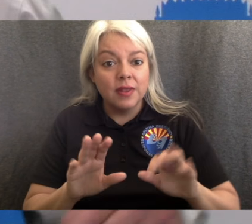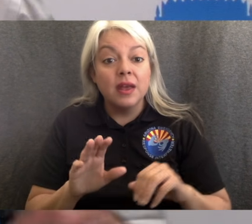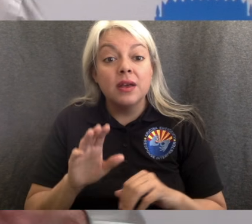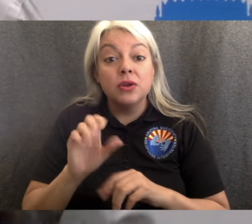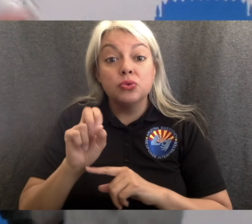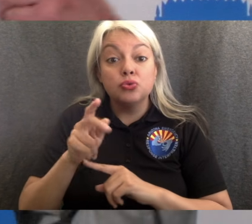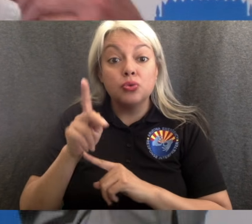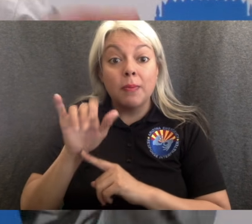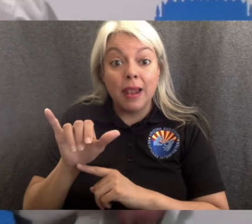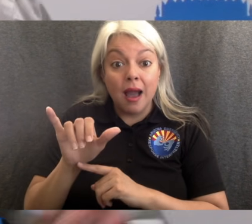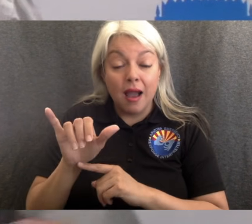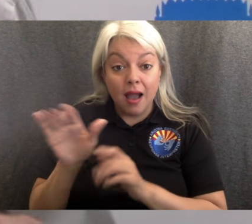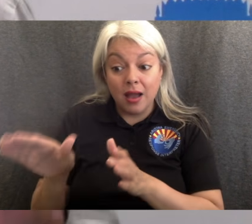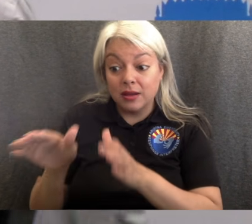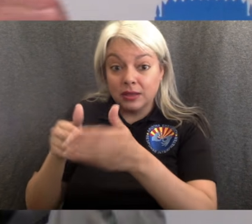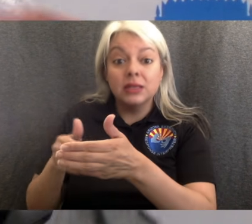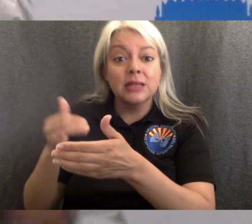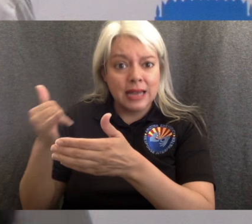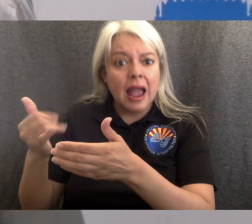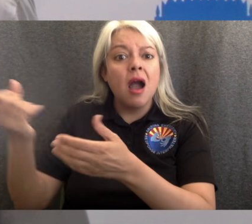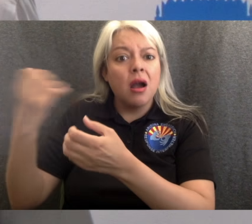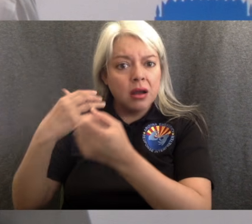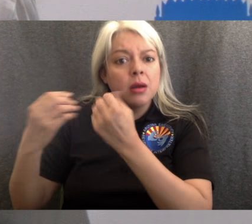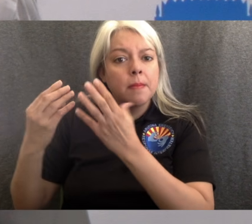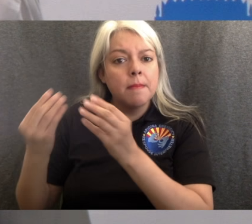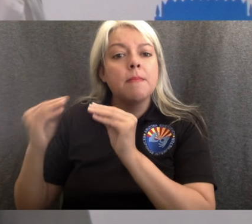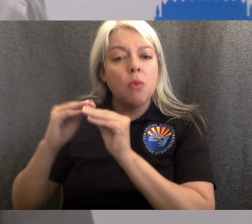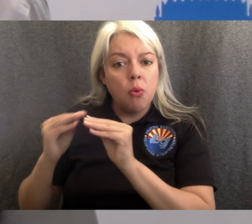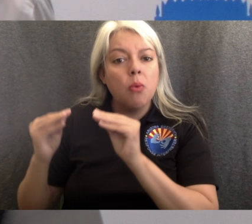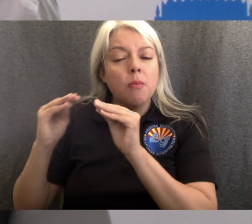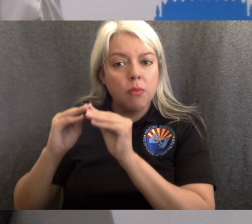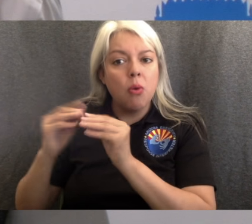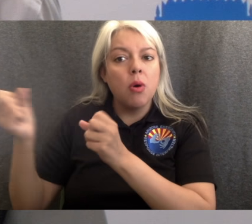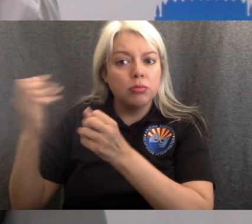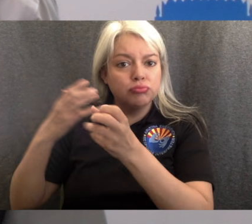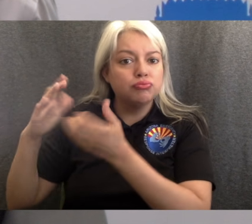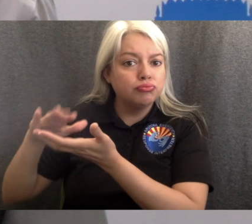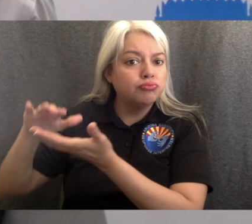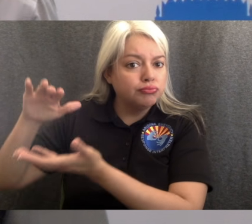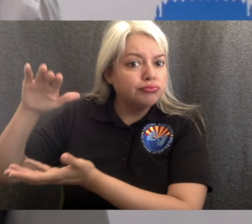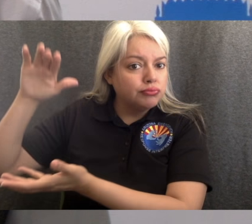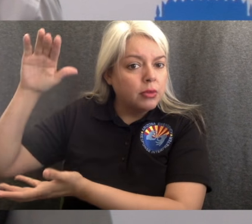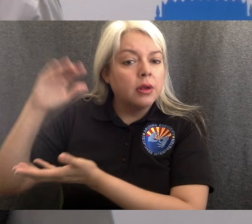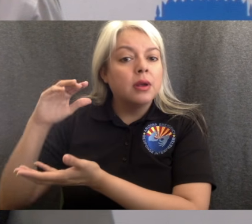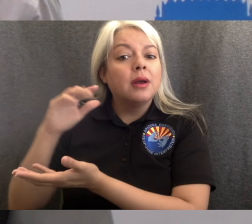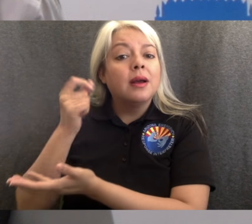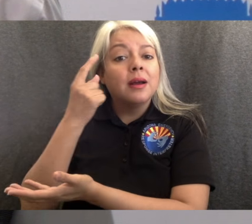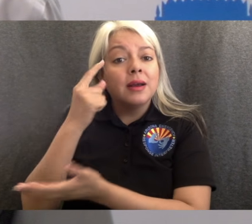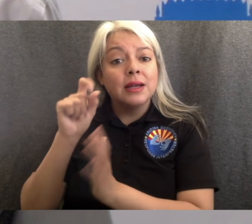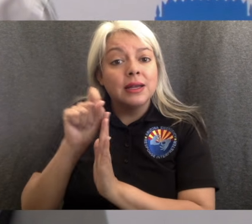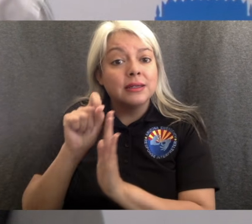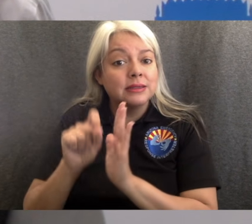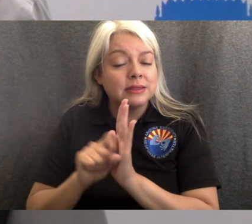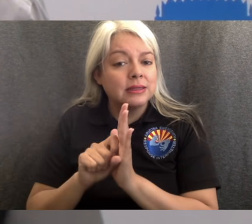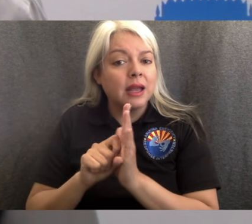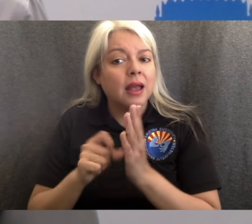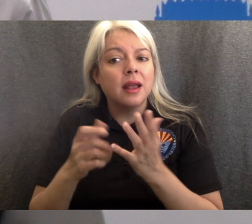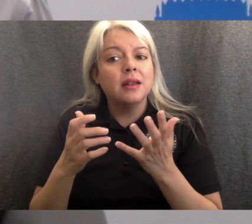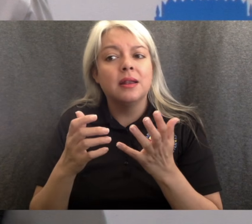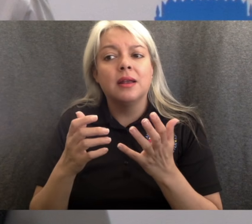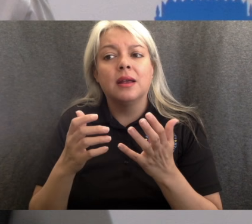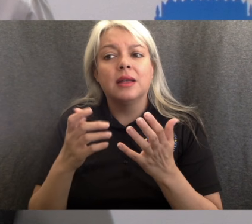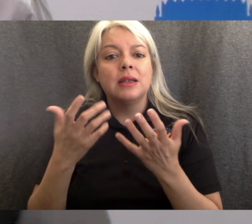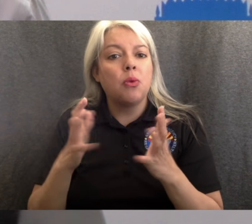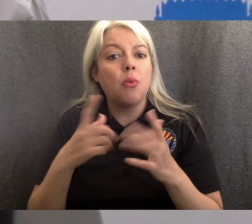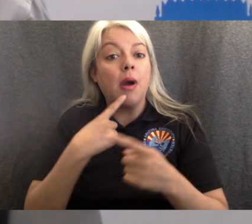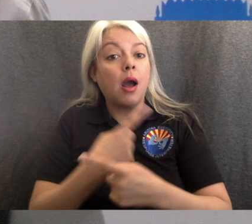supply is coming more and more gradually over time. So what the state didn't want to do is have